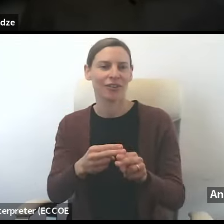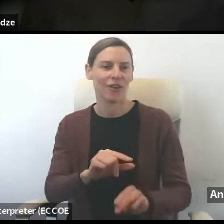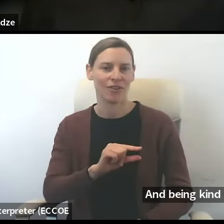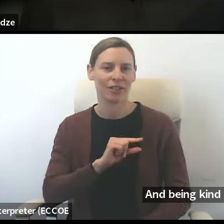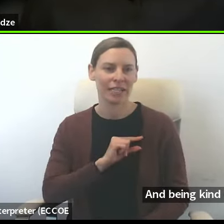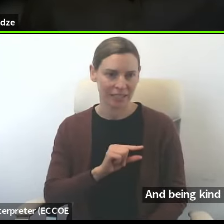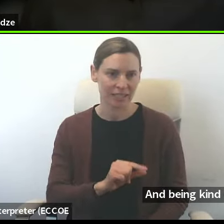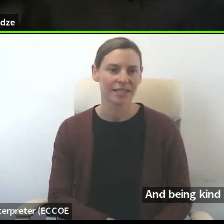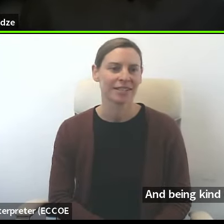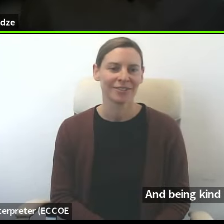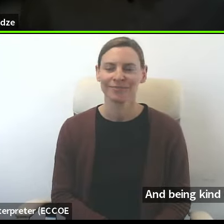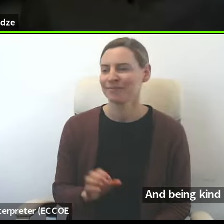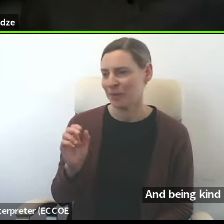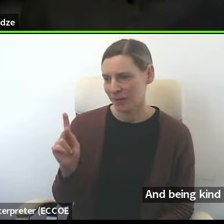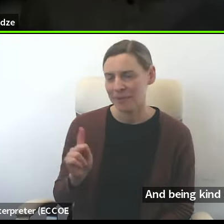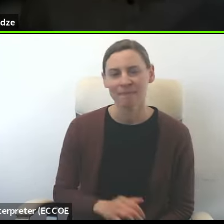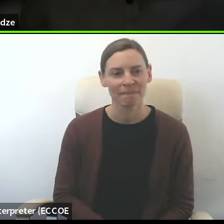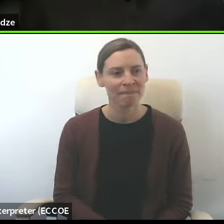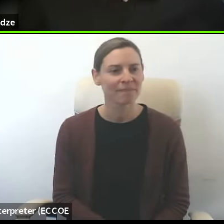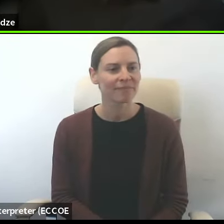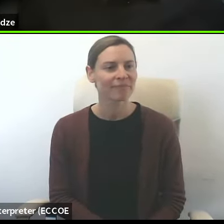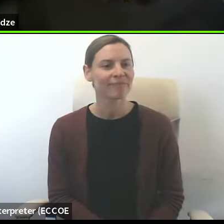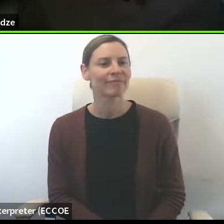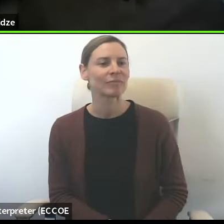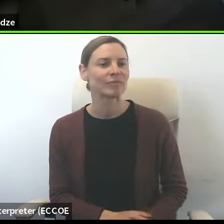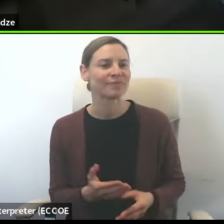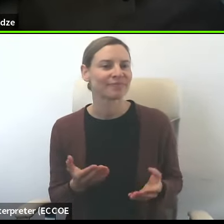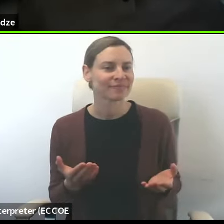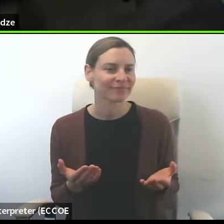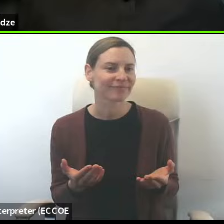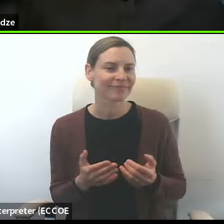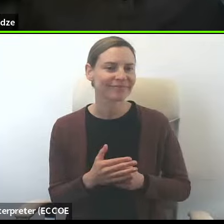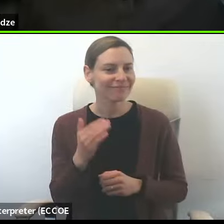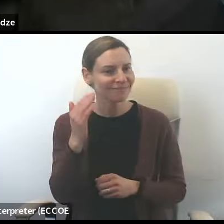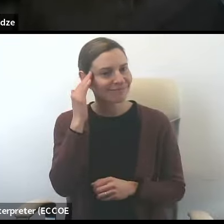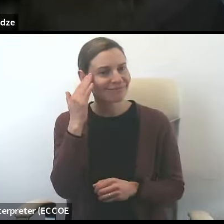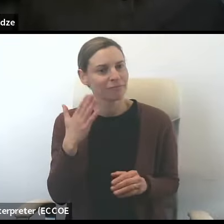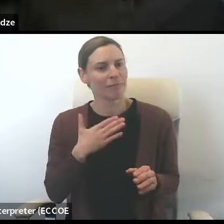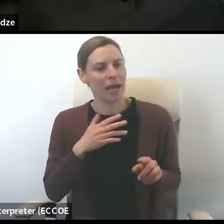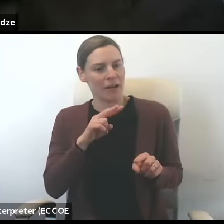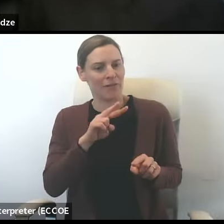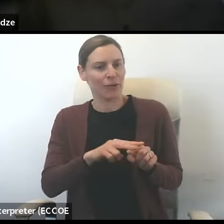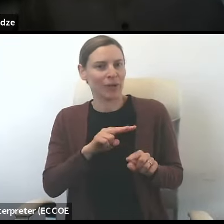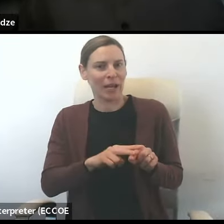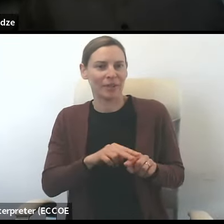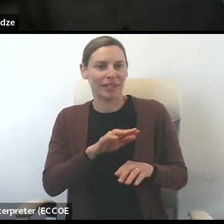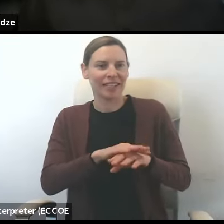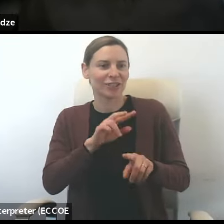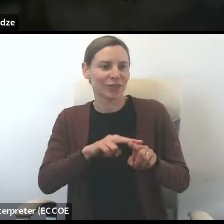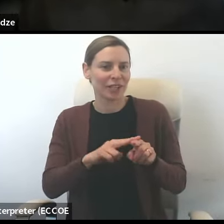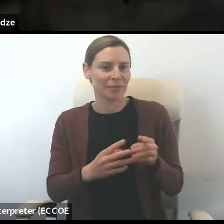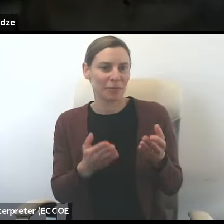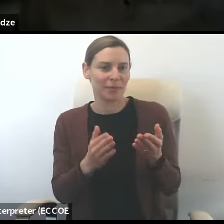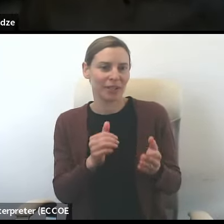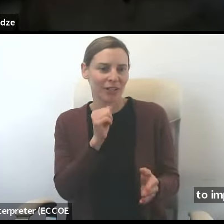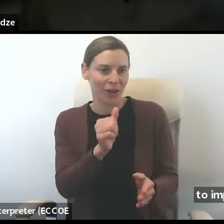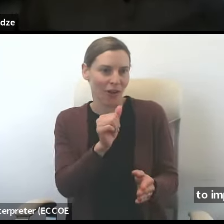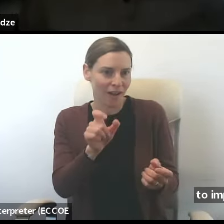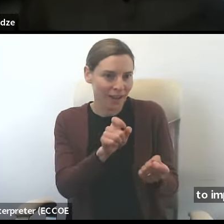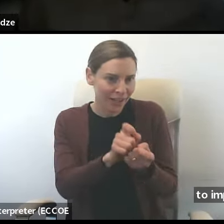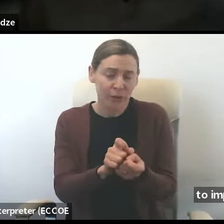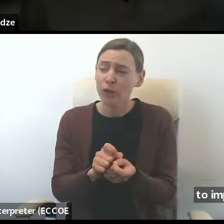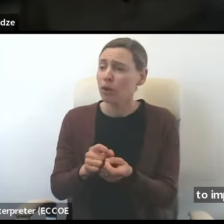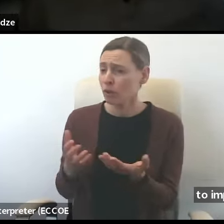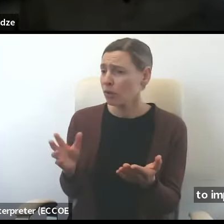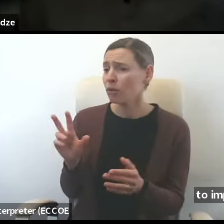Okay. Well, maybe I have to improve a bit vocabulary around this. No, I think they're very subtle distinctions, but they're kind of